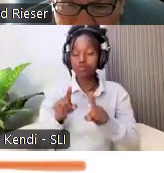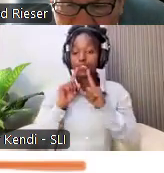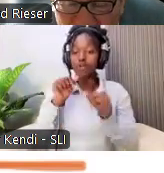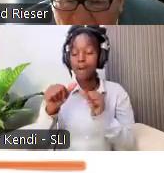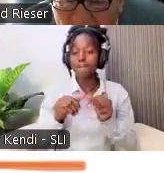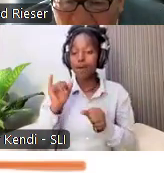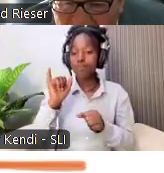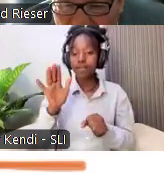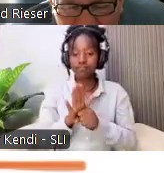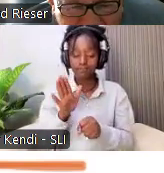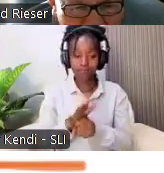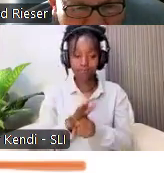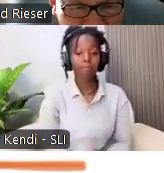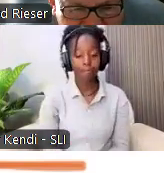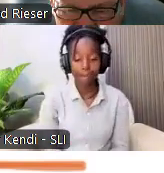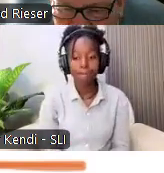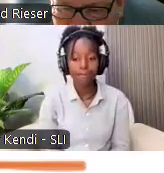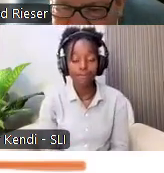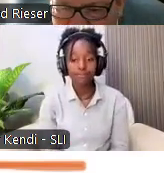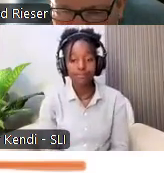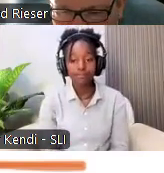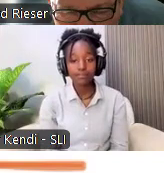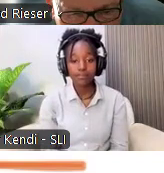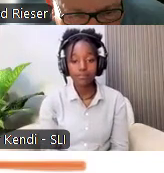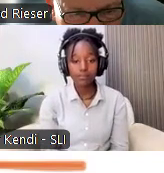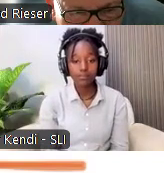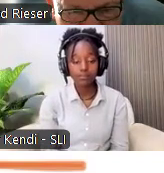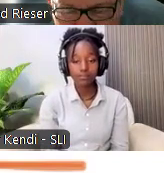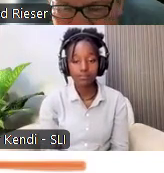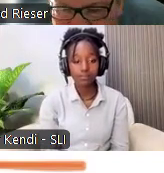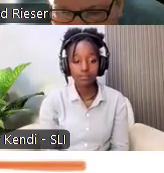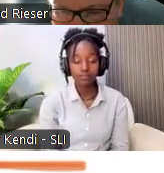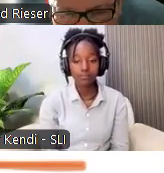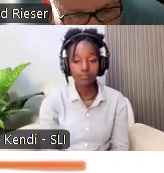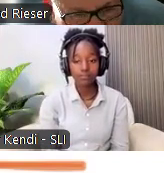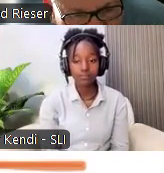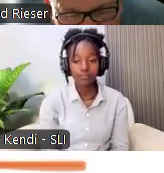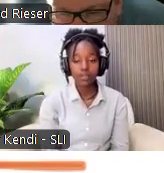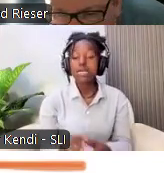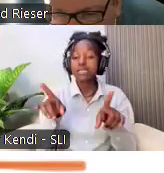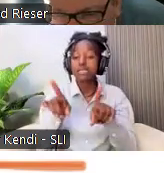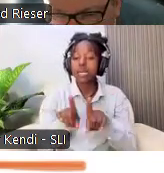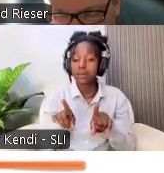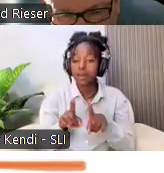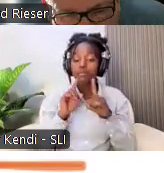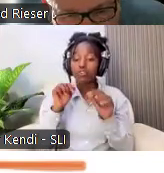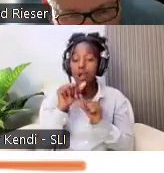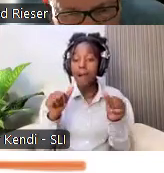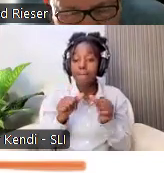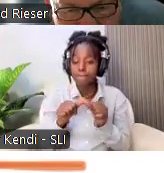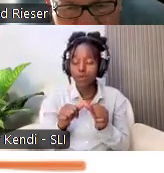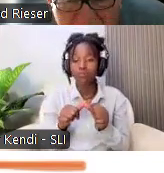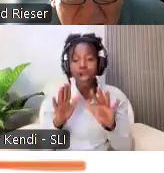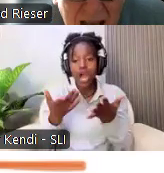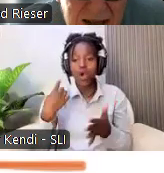therefore, it is not, from what she's saying, it is not possible to just accept that discrimination continues.